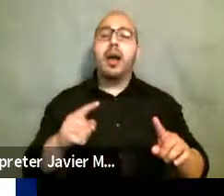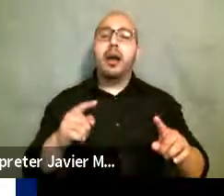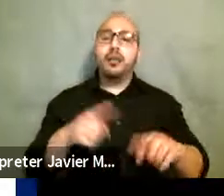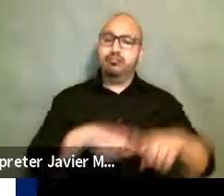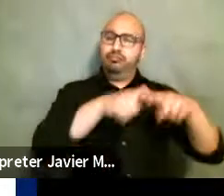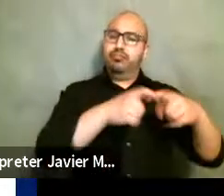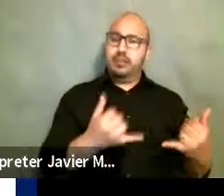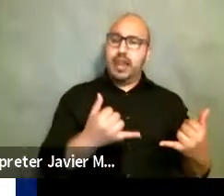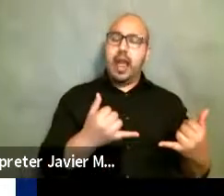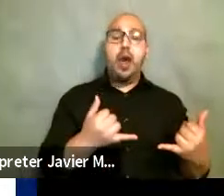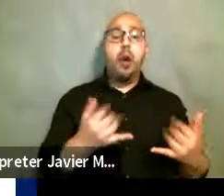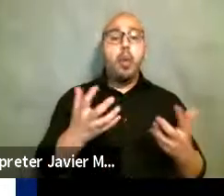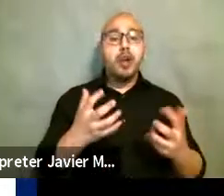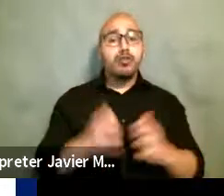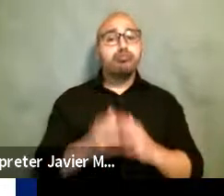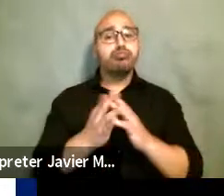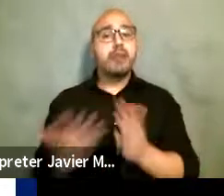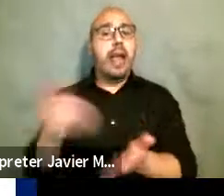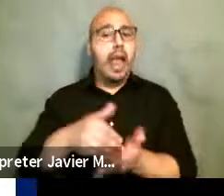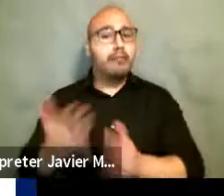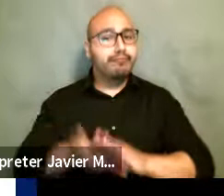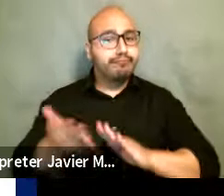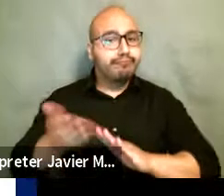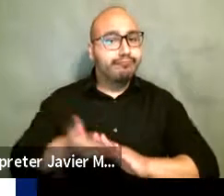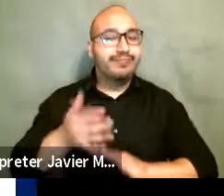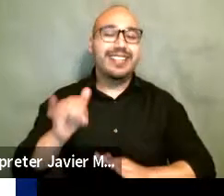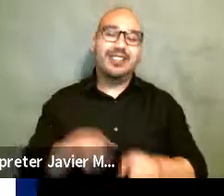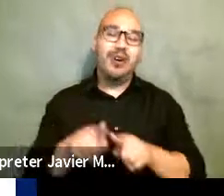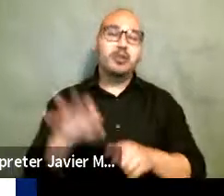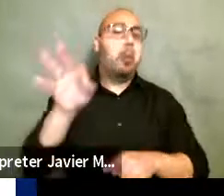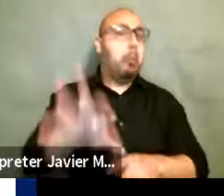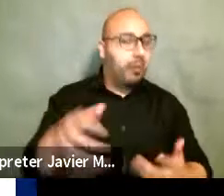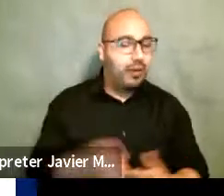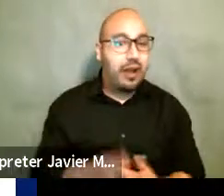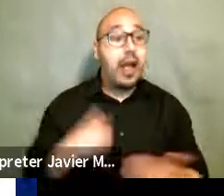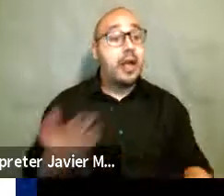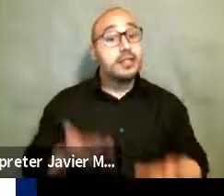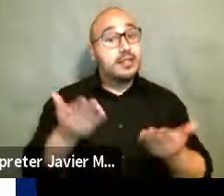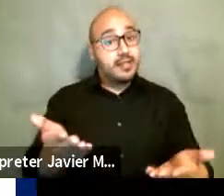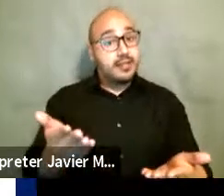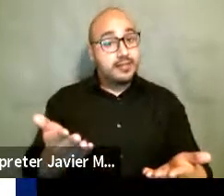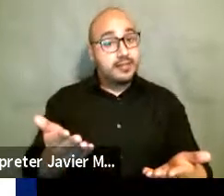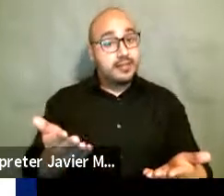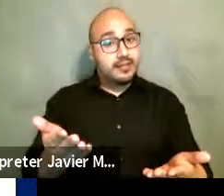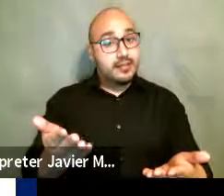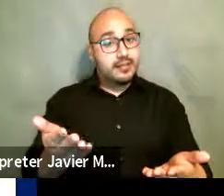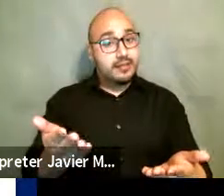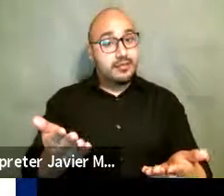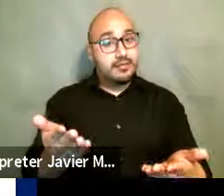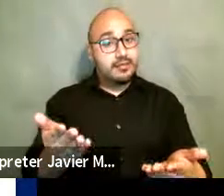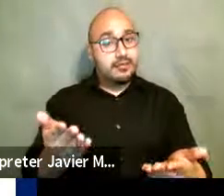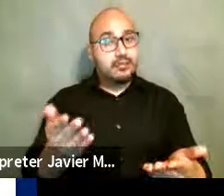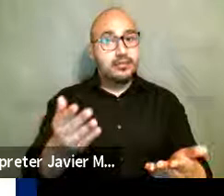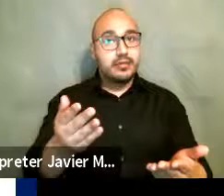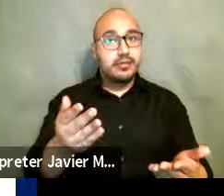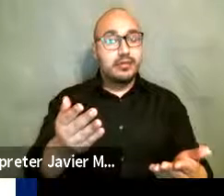to get that going again. So that is also something. So what I suggest is that I see